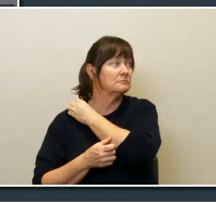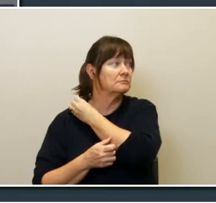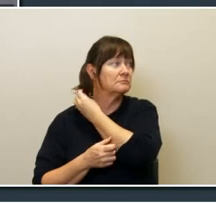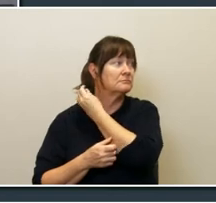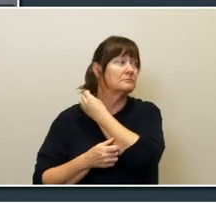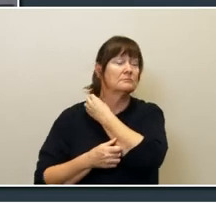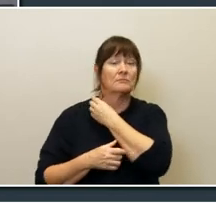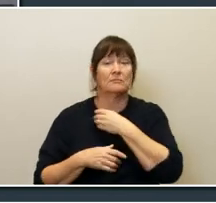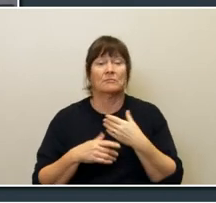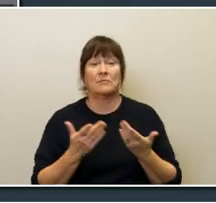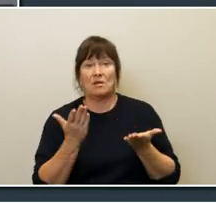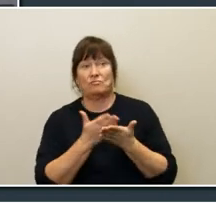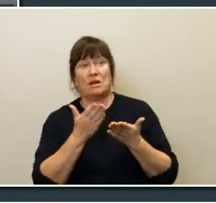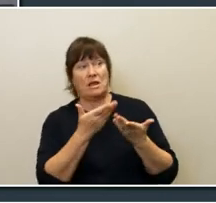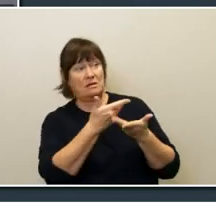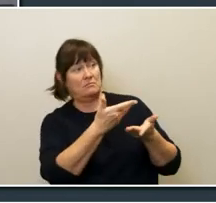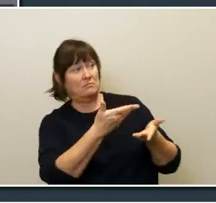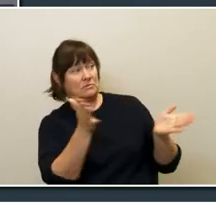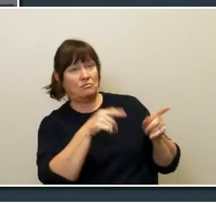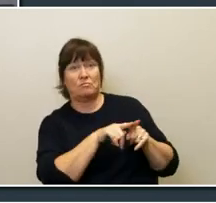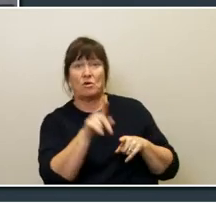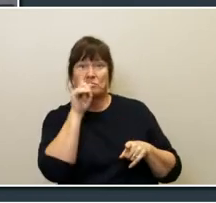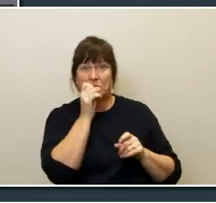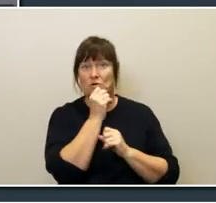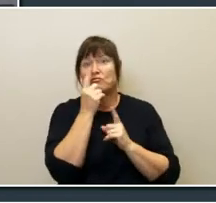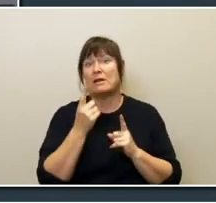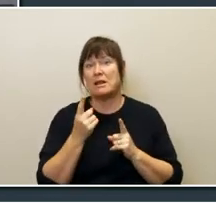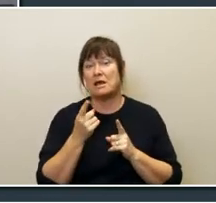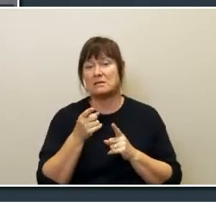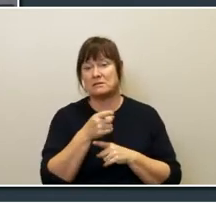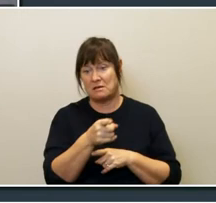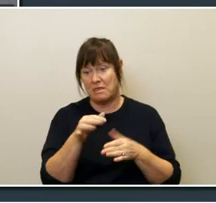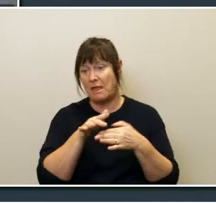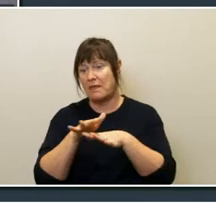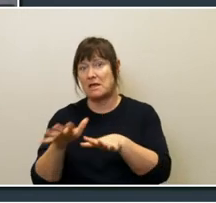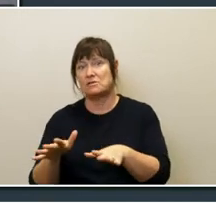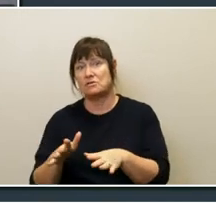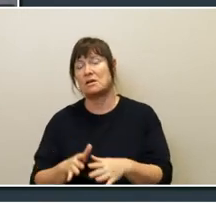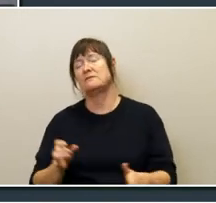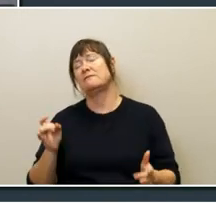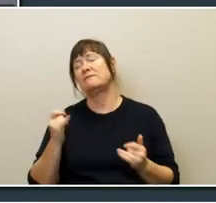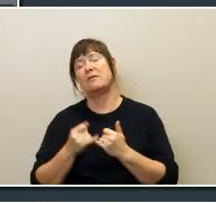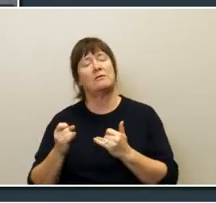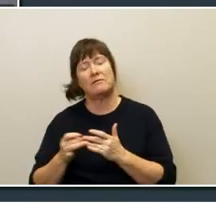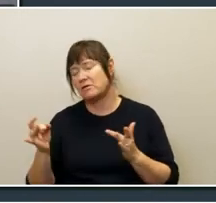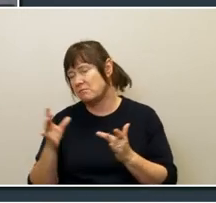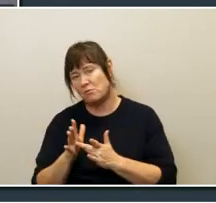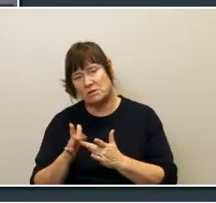I doubt if the general public realise how vital it is to our health and well-being, this sensitive